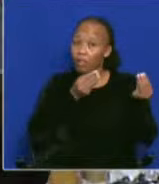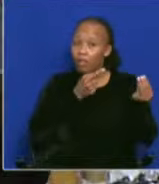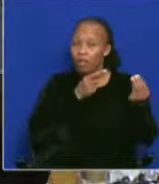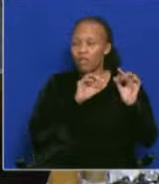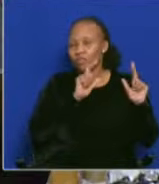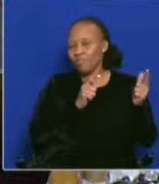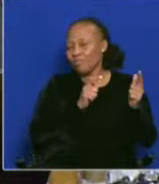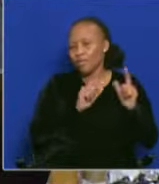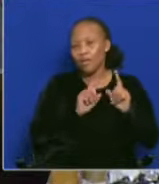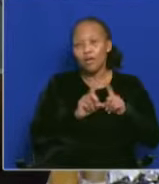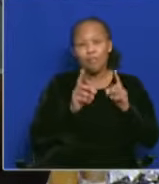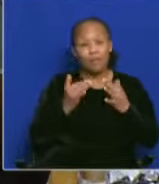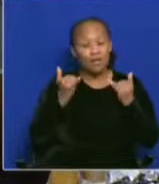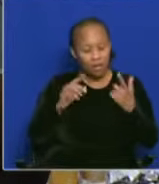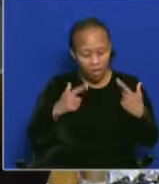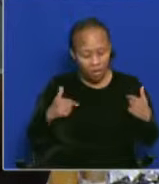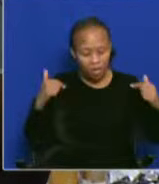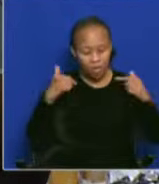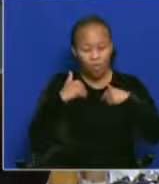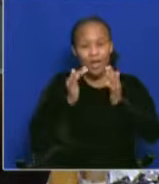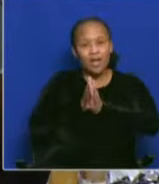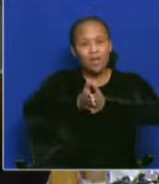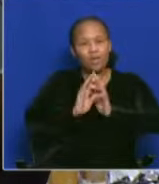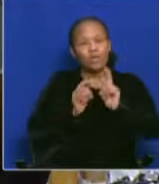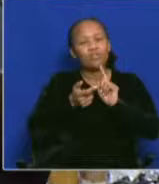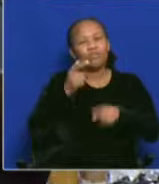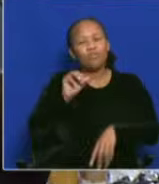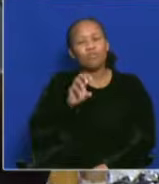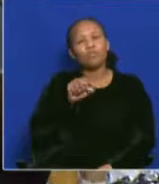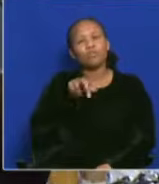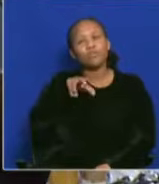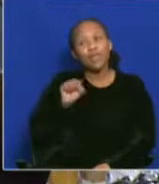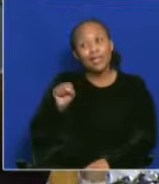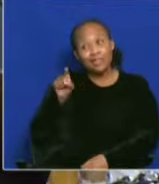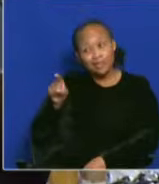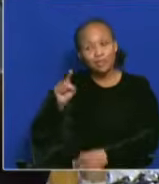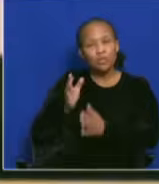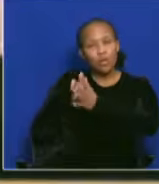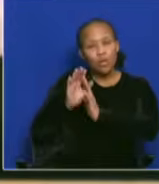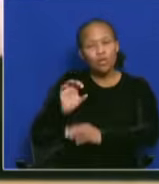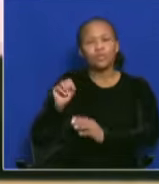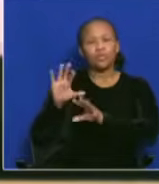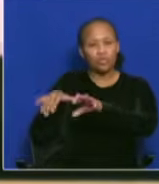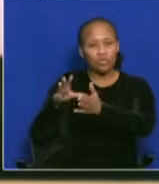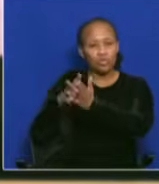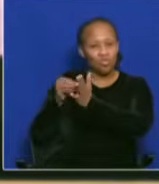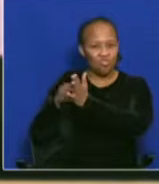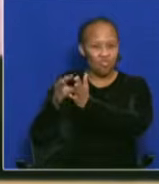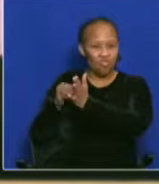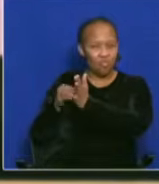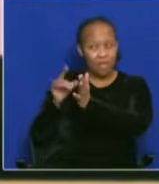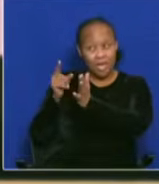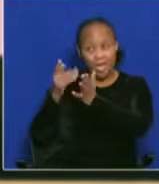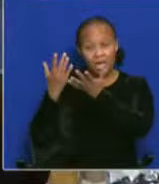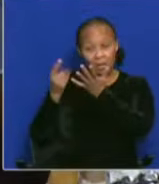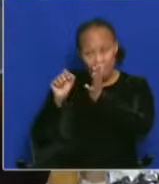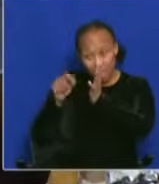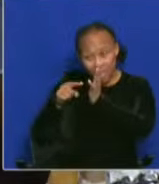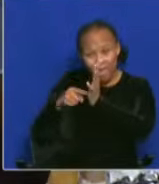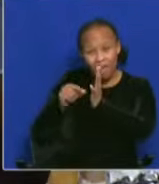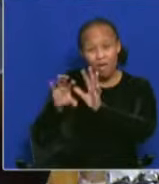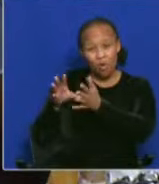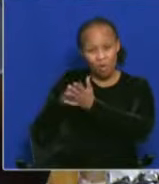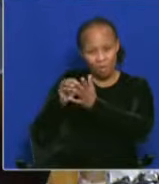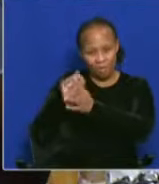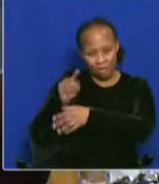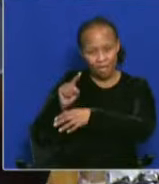this from SARS. We received a copy from SARS, Commissioner Beloy, and that's the copy that I read out. Thank you. I got the impression he was